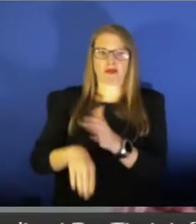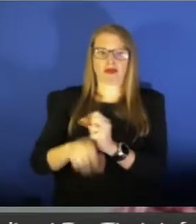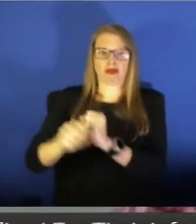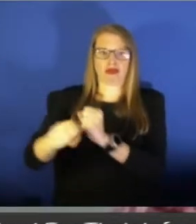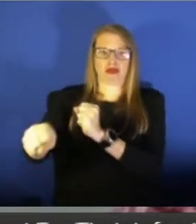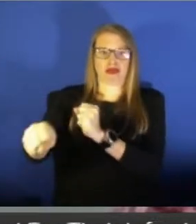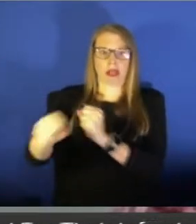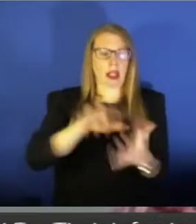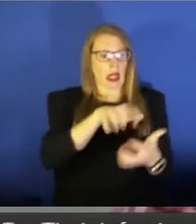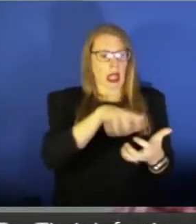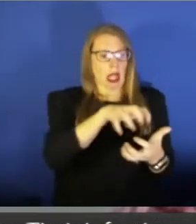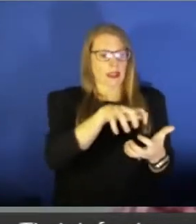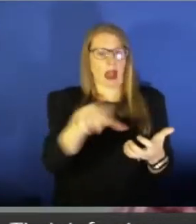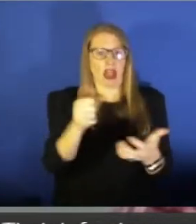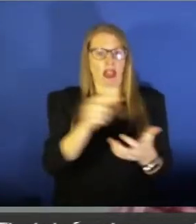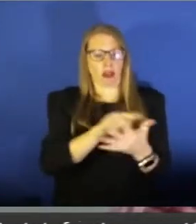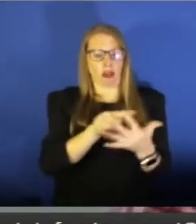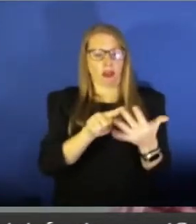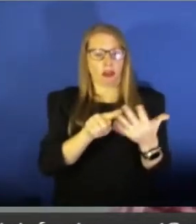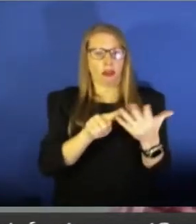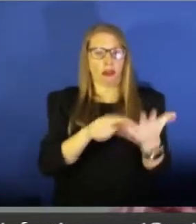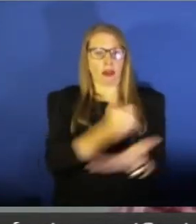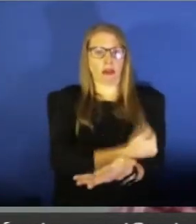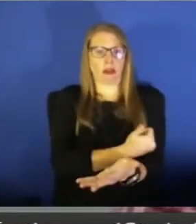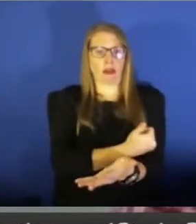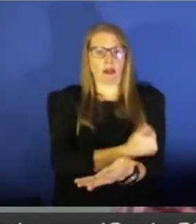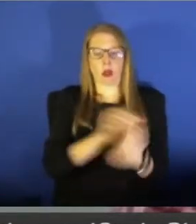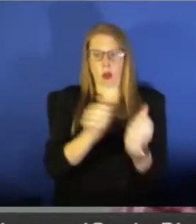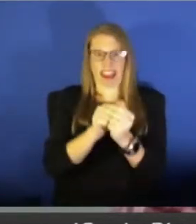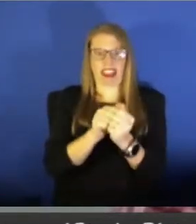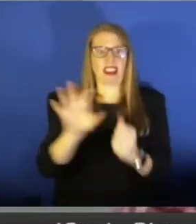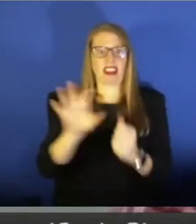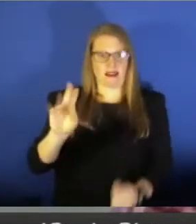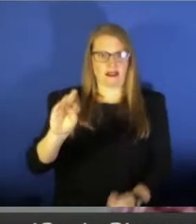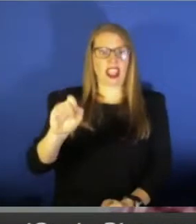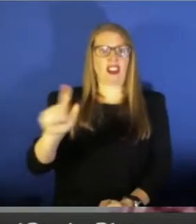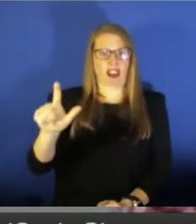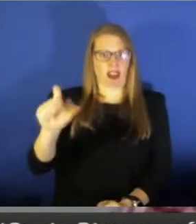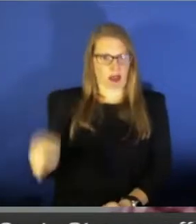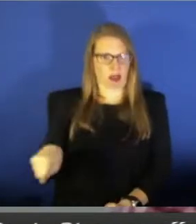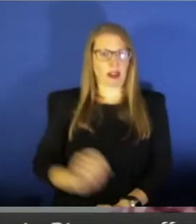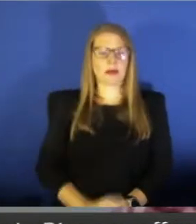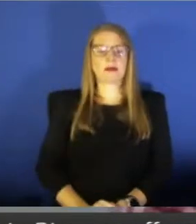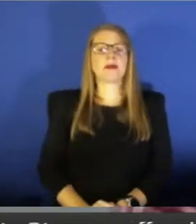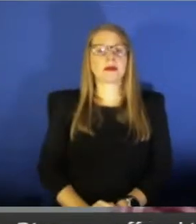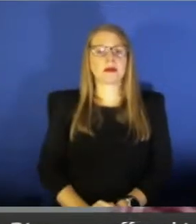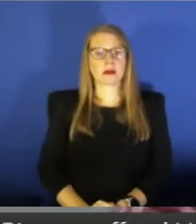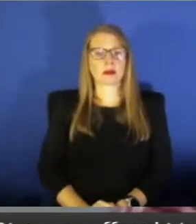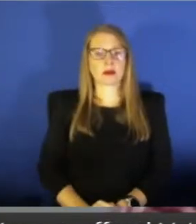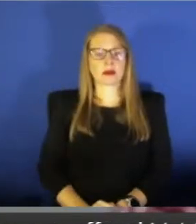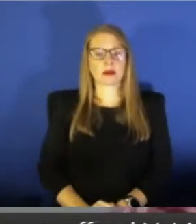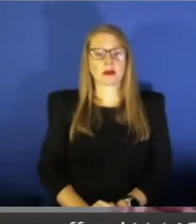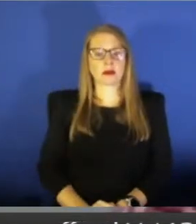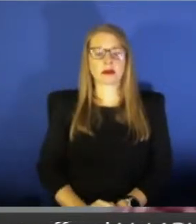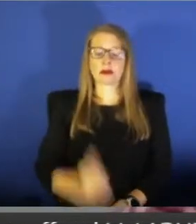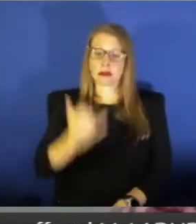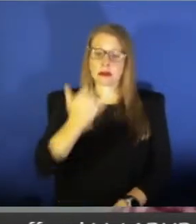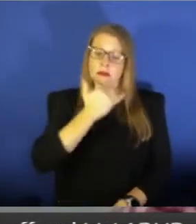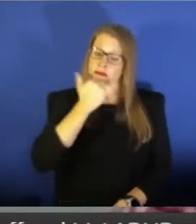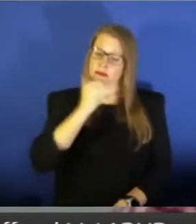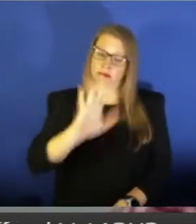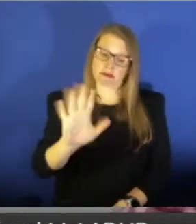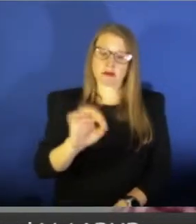maybe Percocet, and found out that they were laced with fentanyl. But we've also had as many deaths where they knew they were